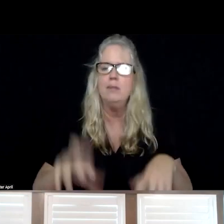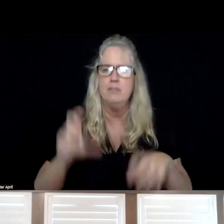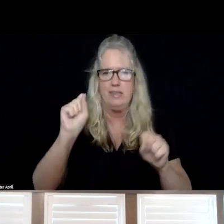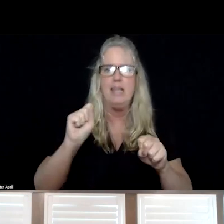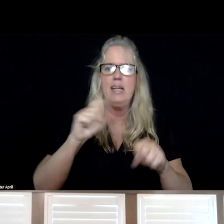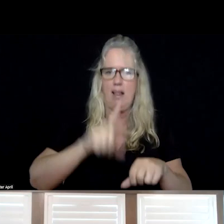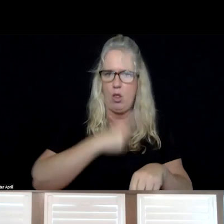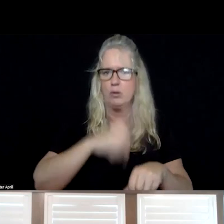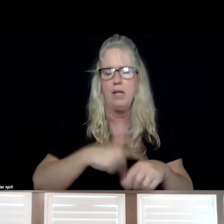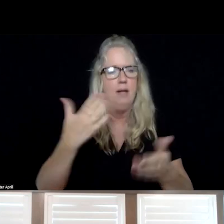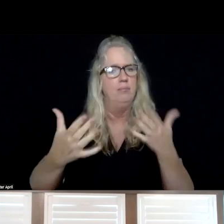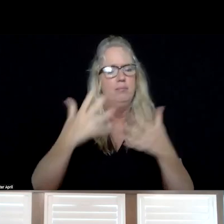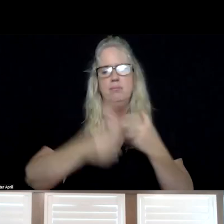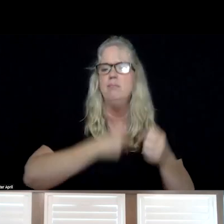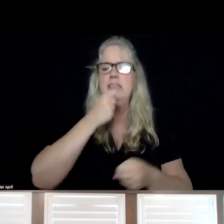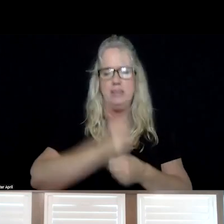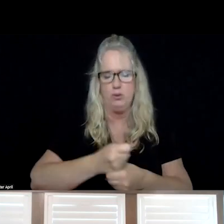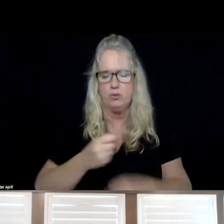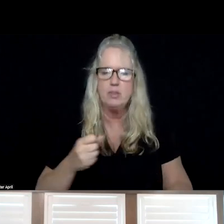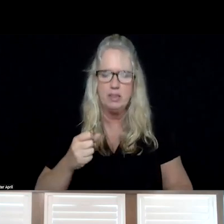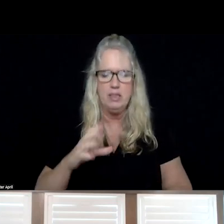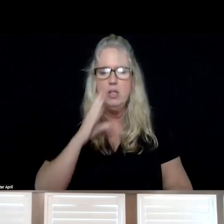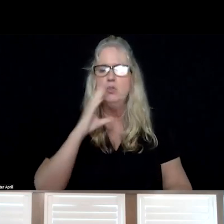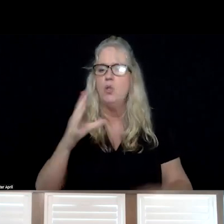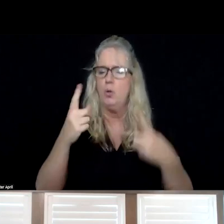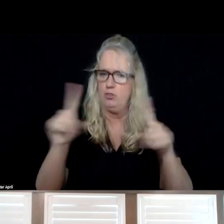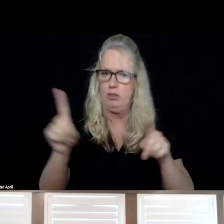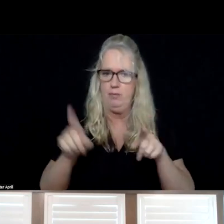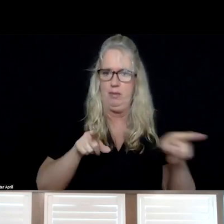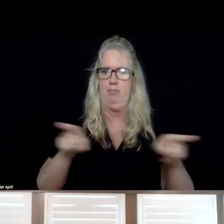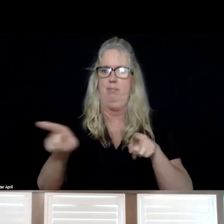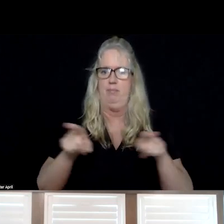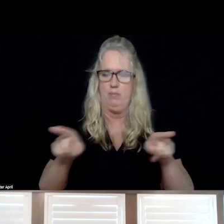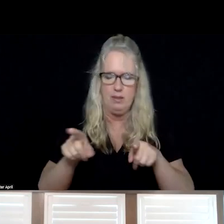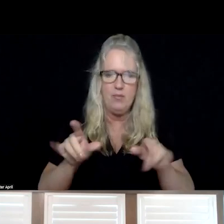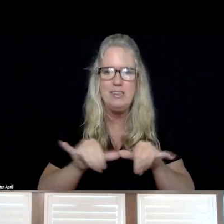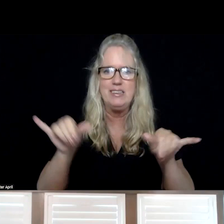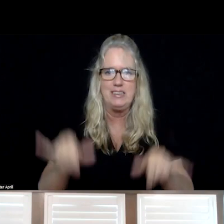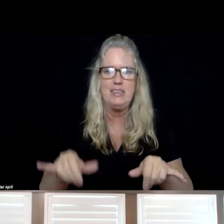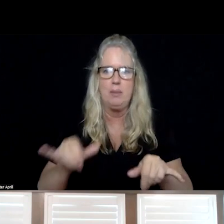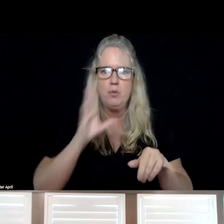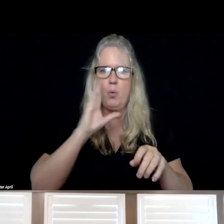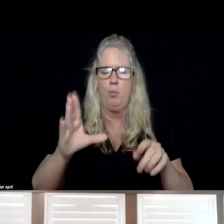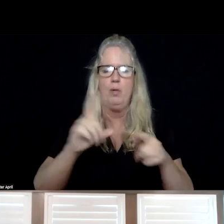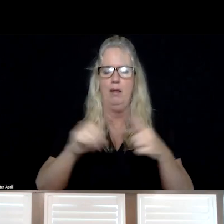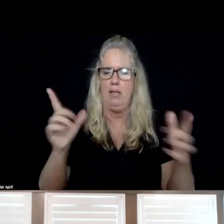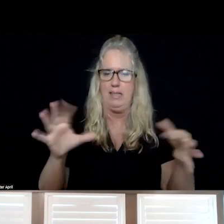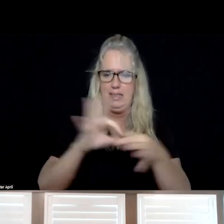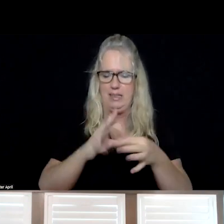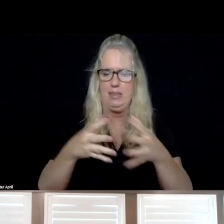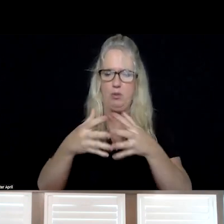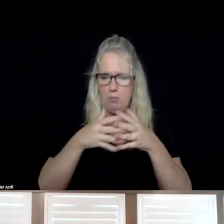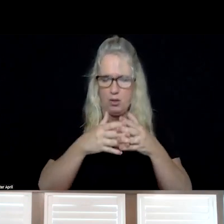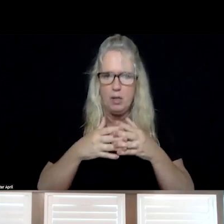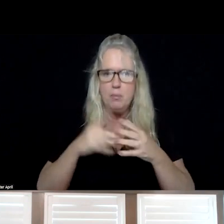time, even years. So achieving fluidity between the two systems will ultimately connect Americans to care